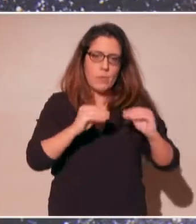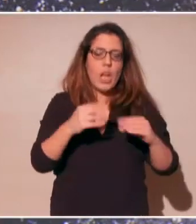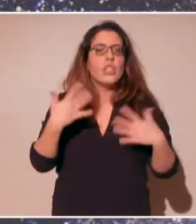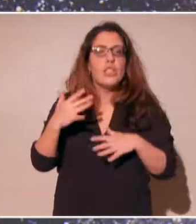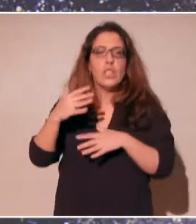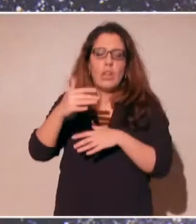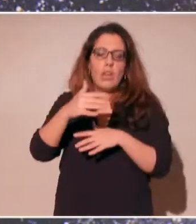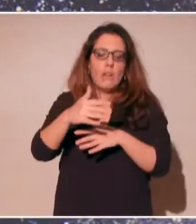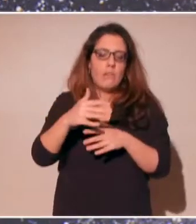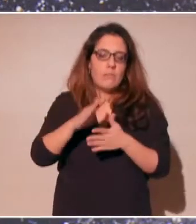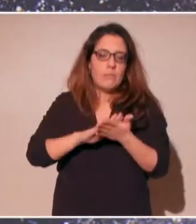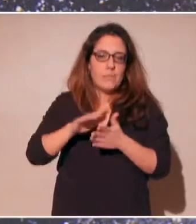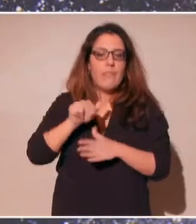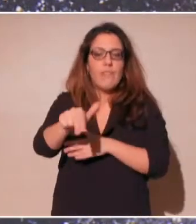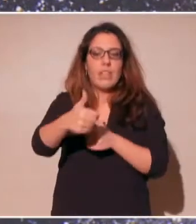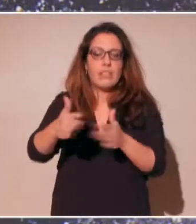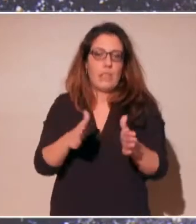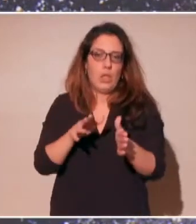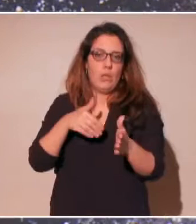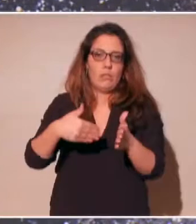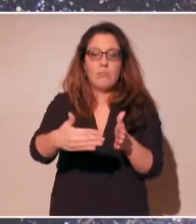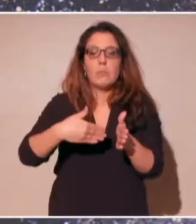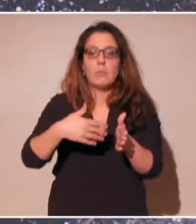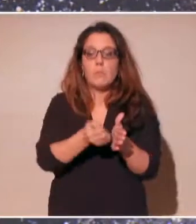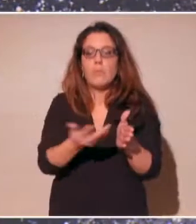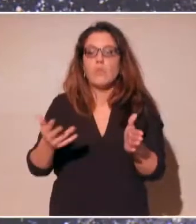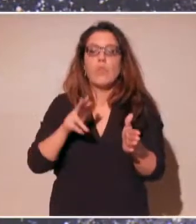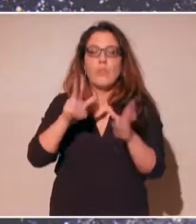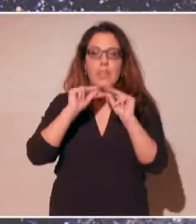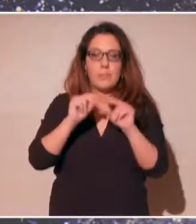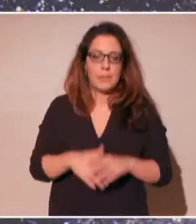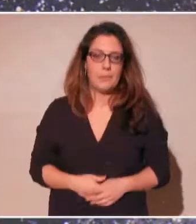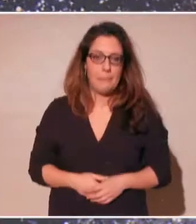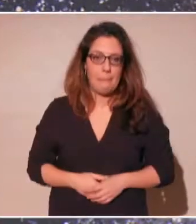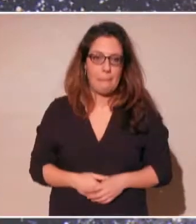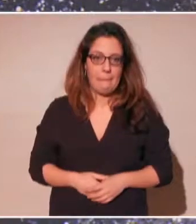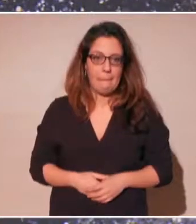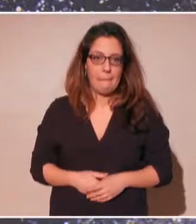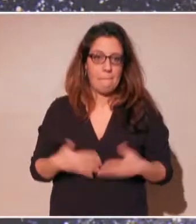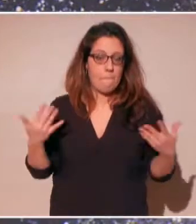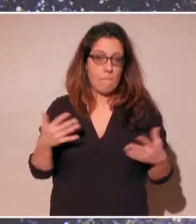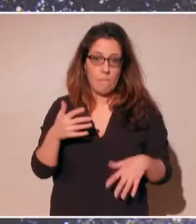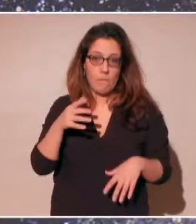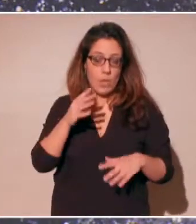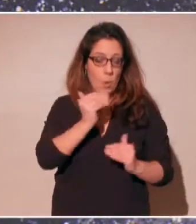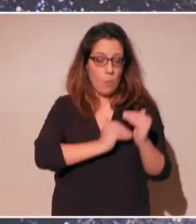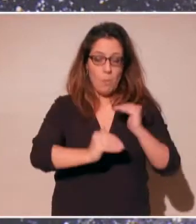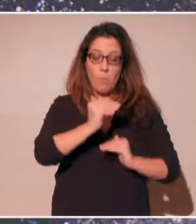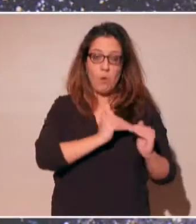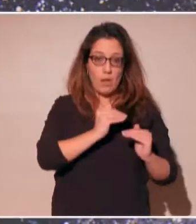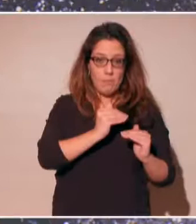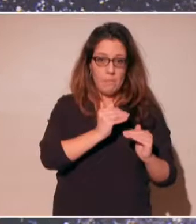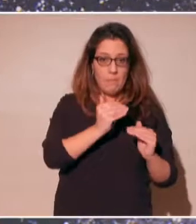we can adapt some of the conditions concerning these lead times and experimentation periods. We